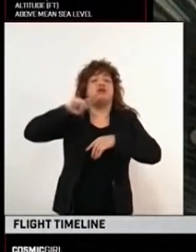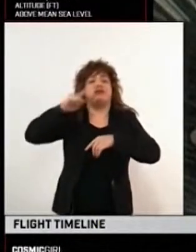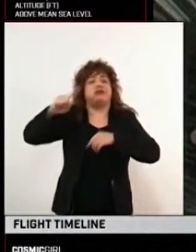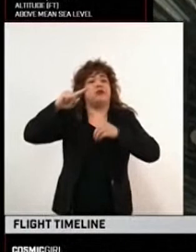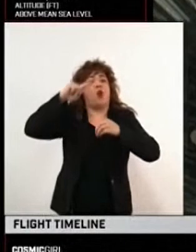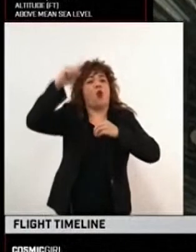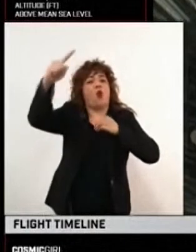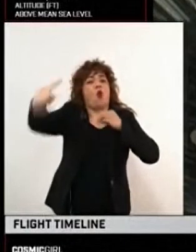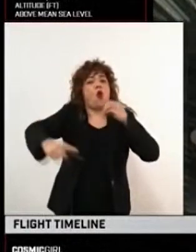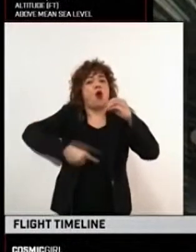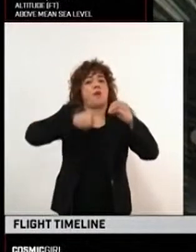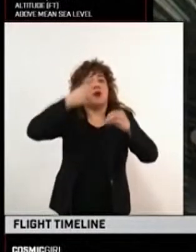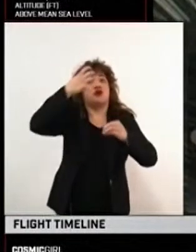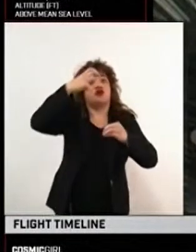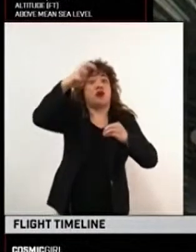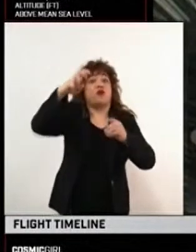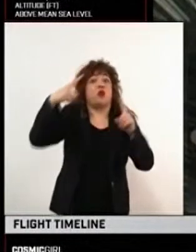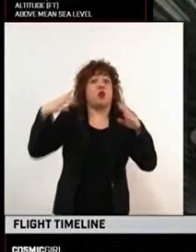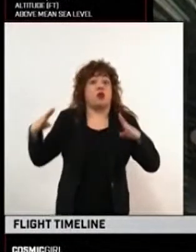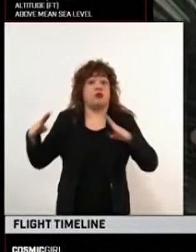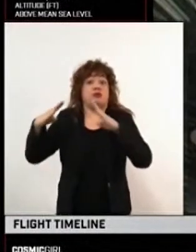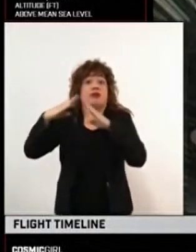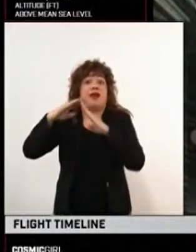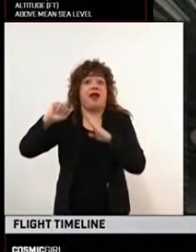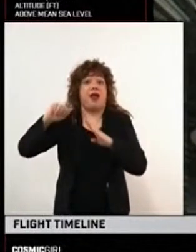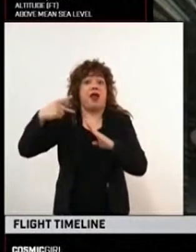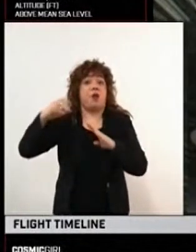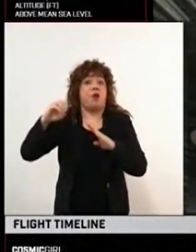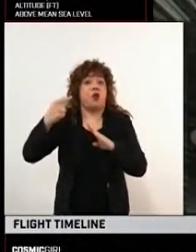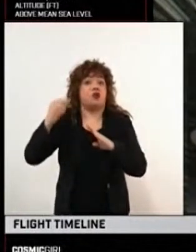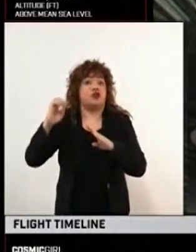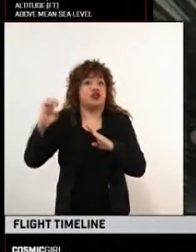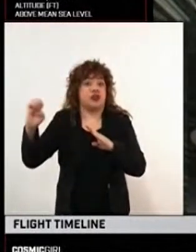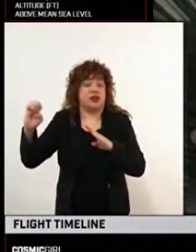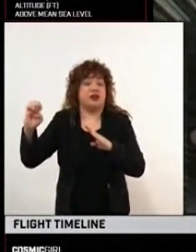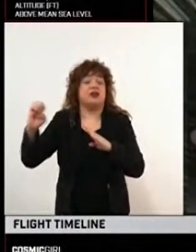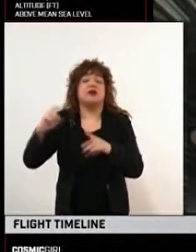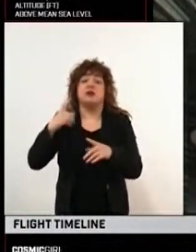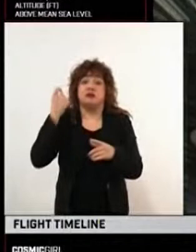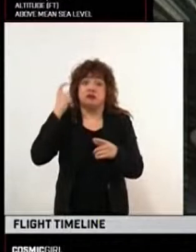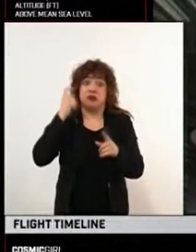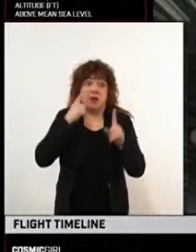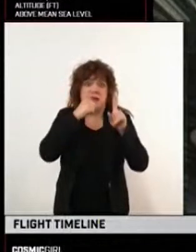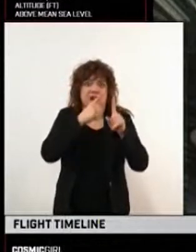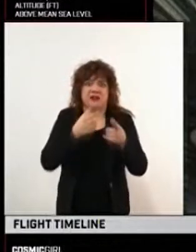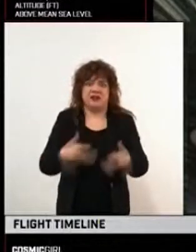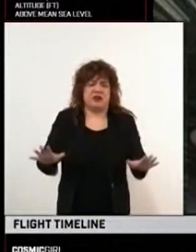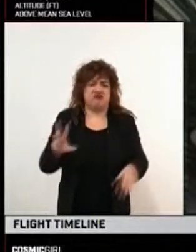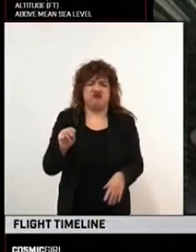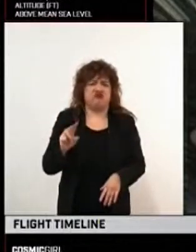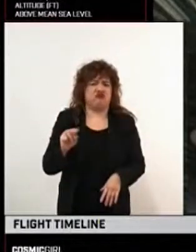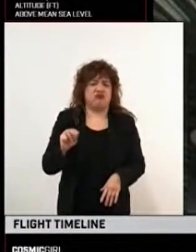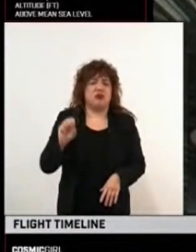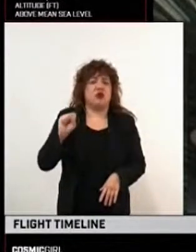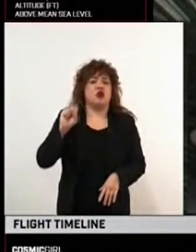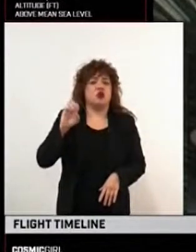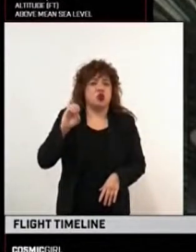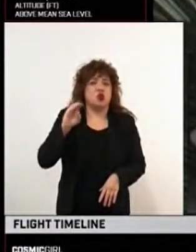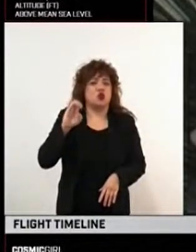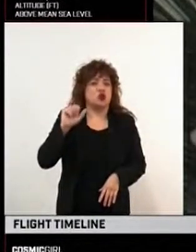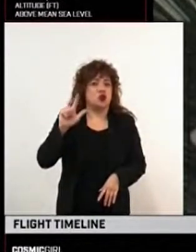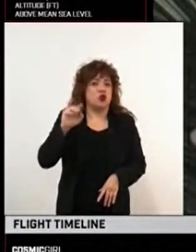transfer orbit out to apogee, but the mission isn't over yet. So be sure to follow Virgin Orbit on social media for more mission updates